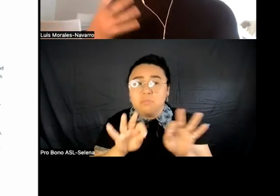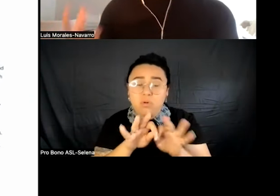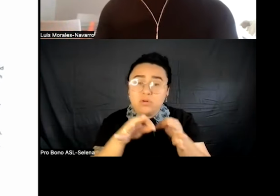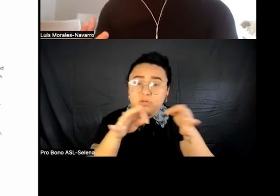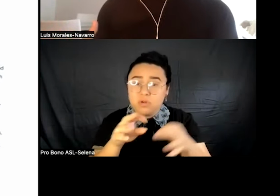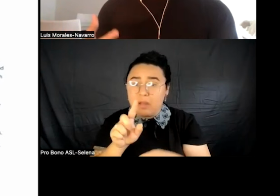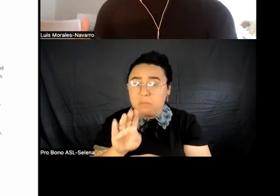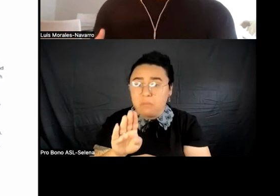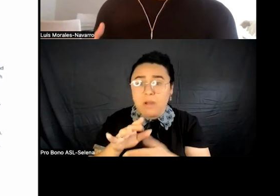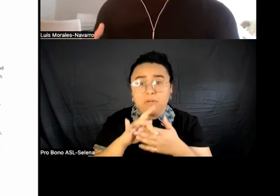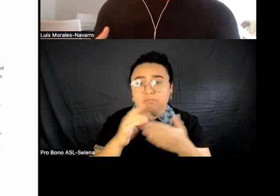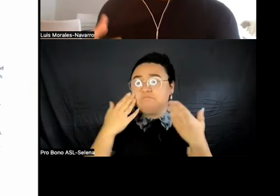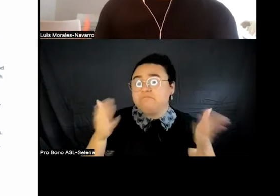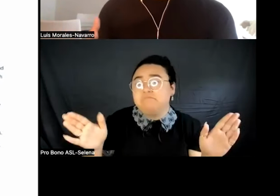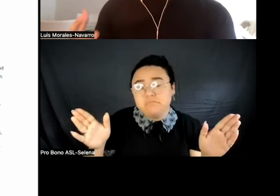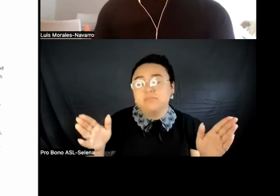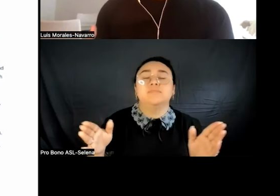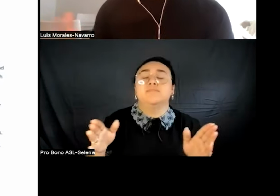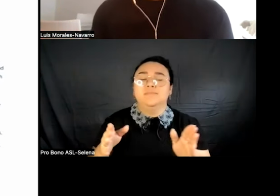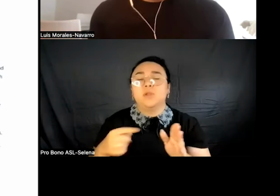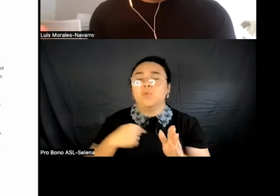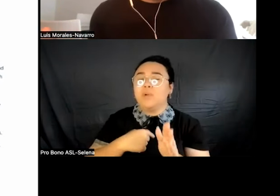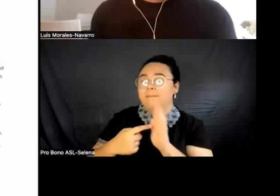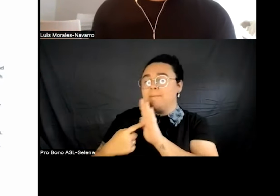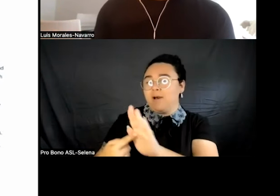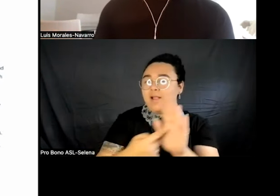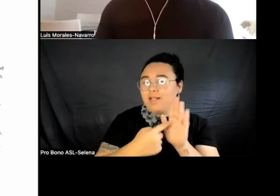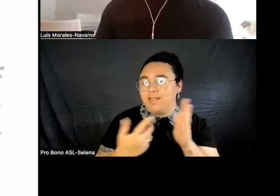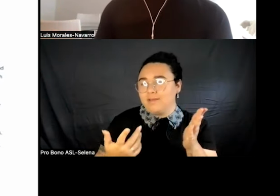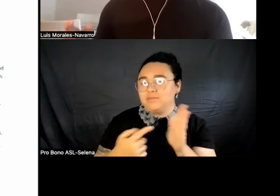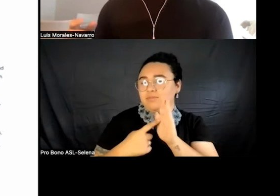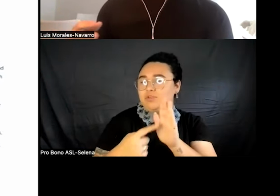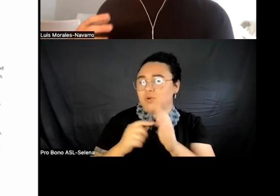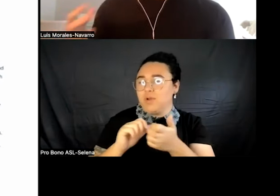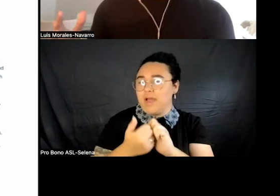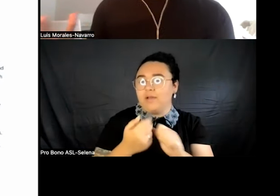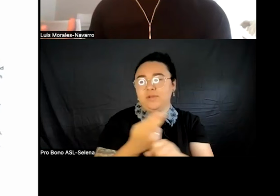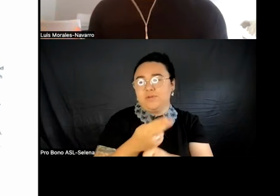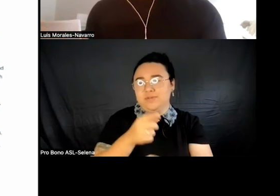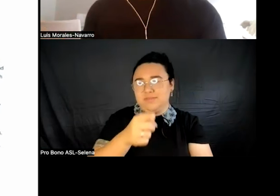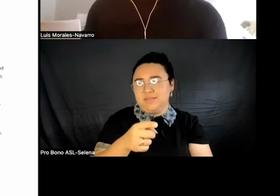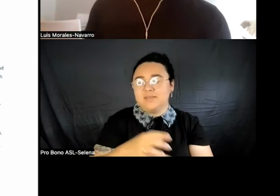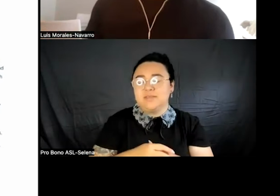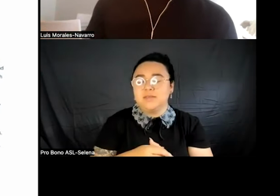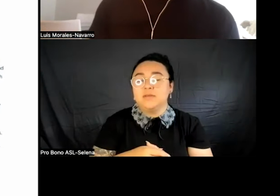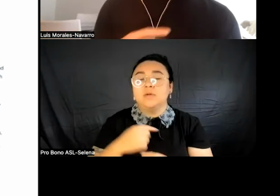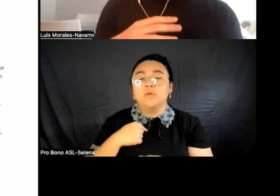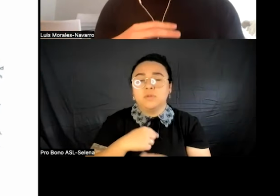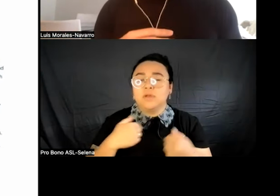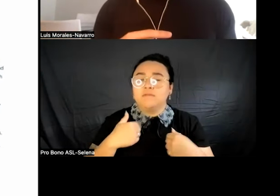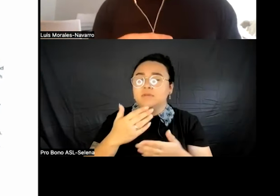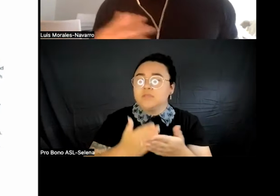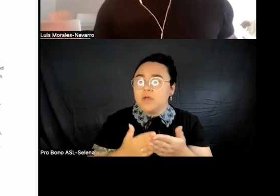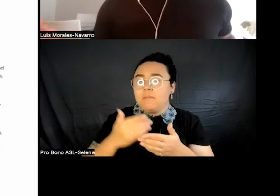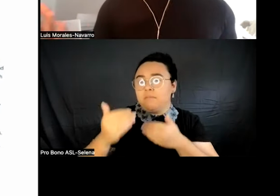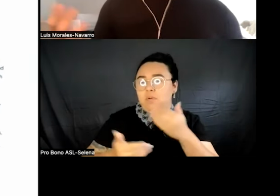through modeling how to use accessibility functions in the reference. This year, actually, we've had some progress from contributors